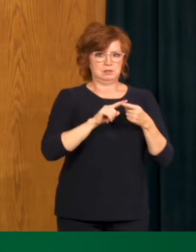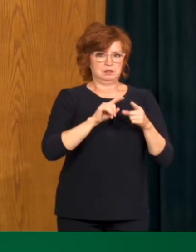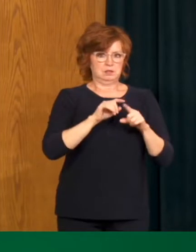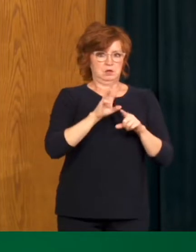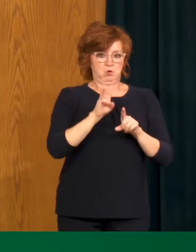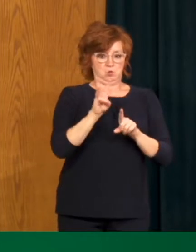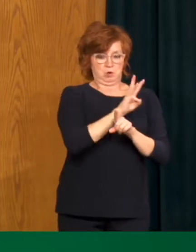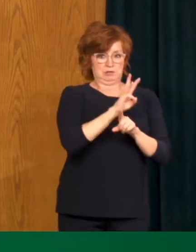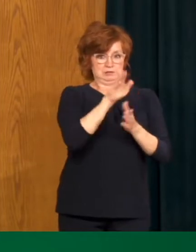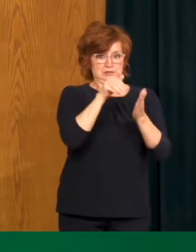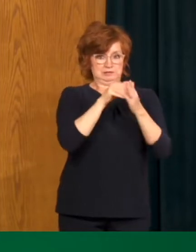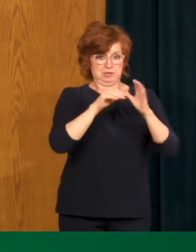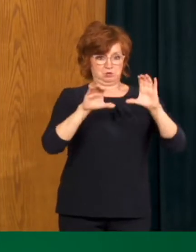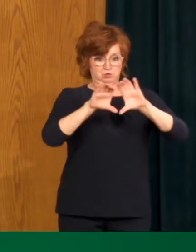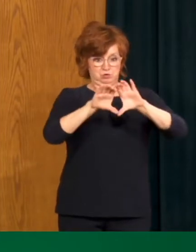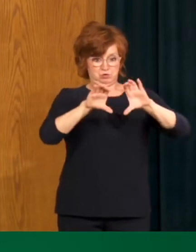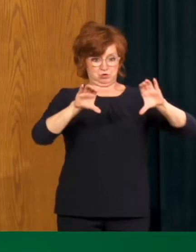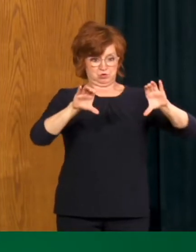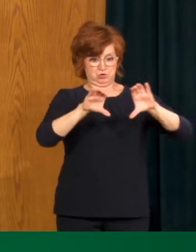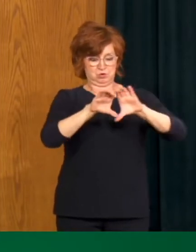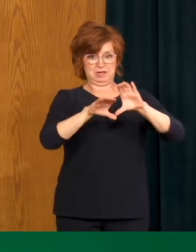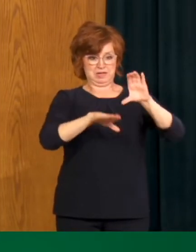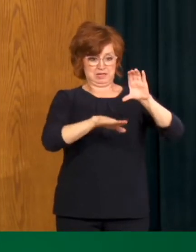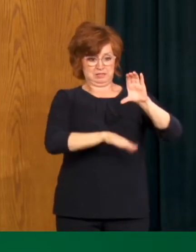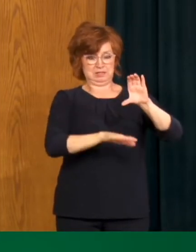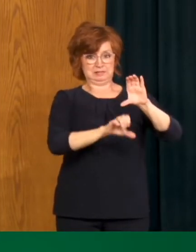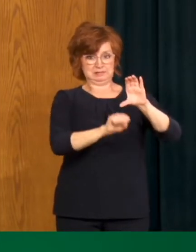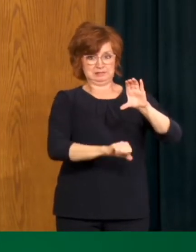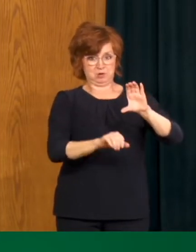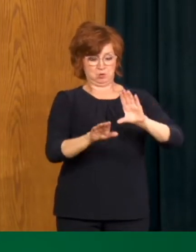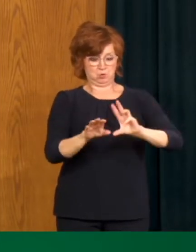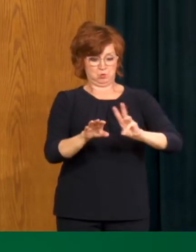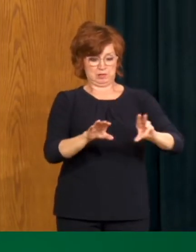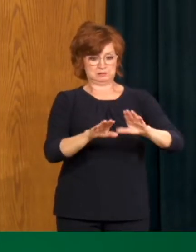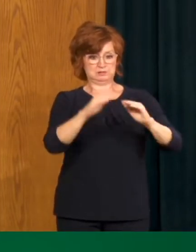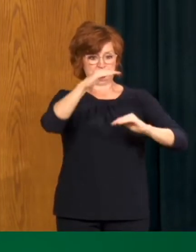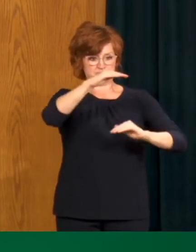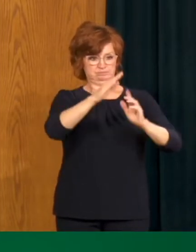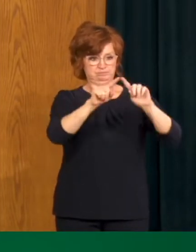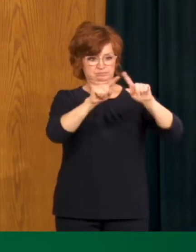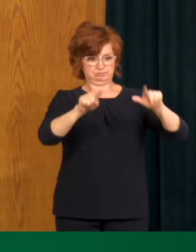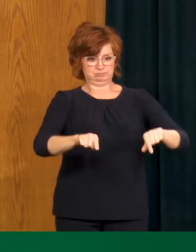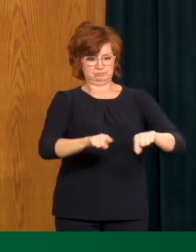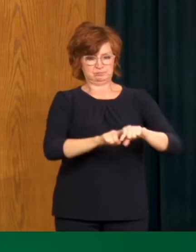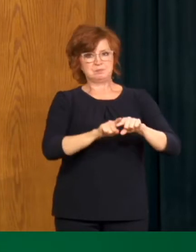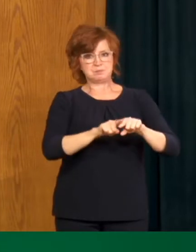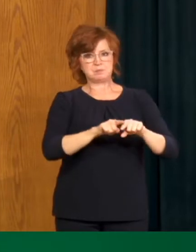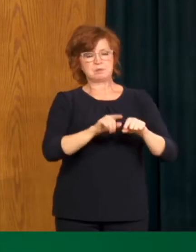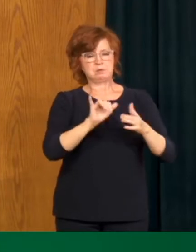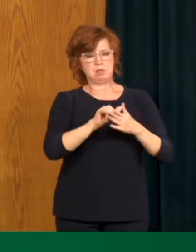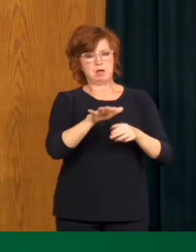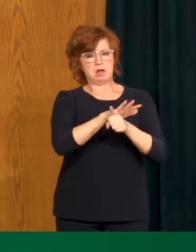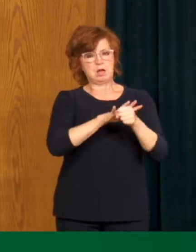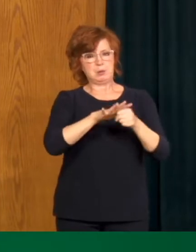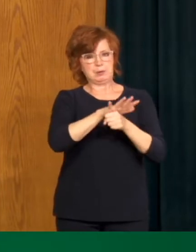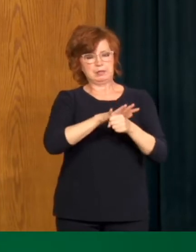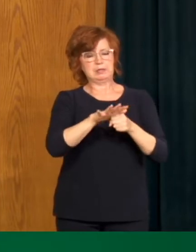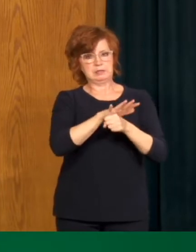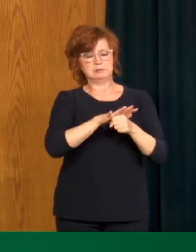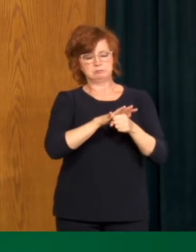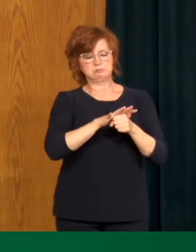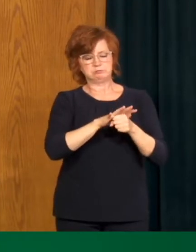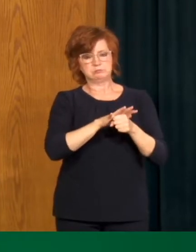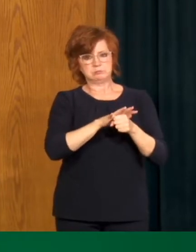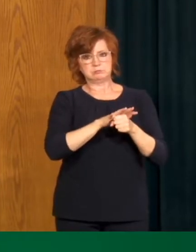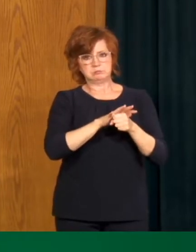you know, when we go into those communities looking for contact tracing, it's important. It's why you're seeing some of the public service announcements where we don't